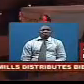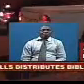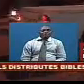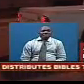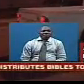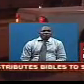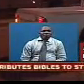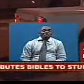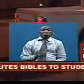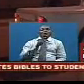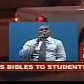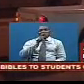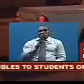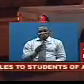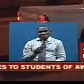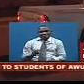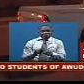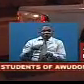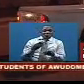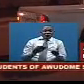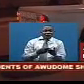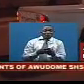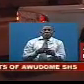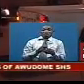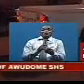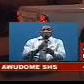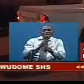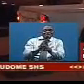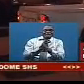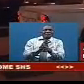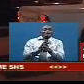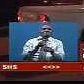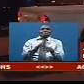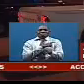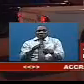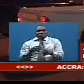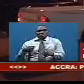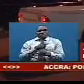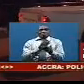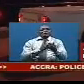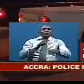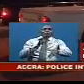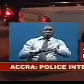allegation. In as much as we are here to maintain discipline, we want our men